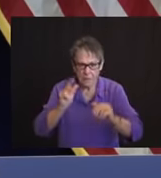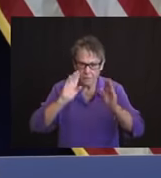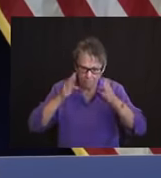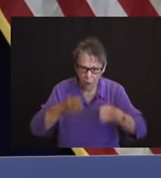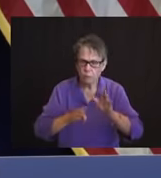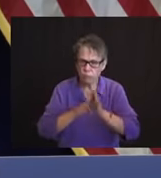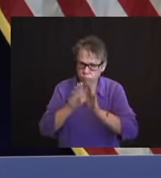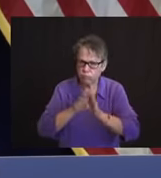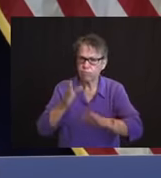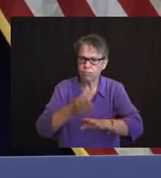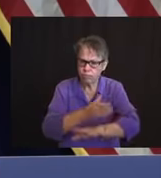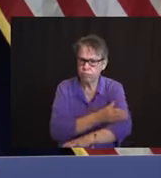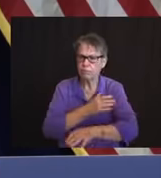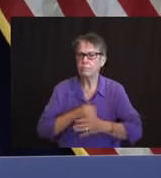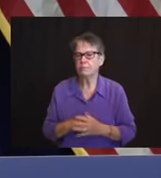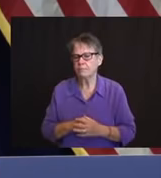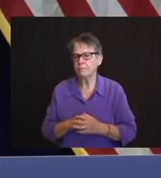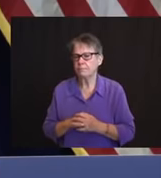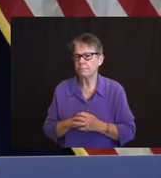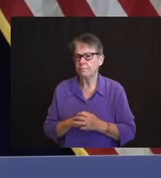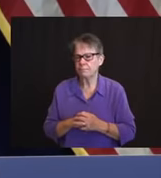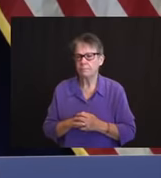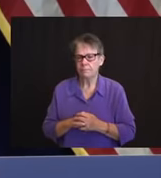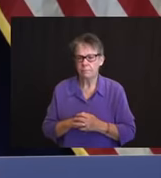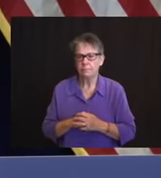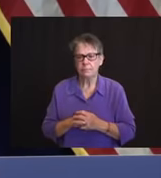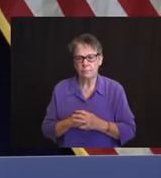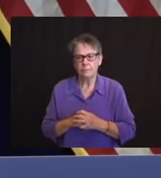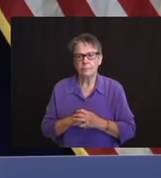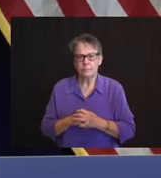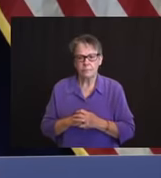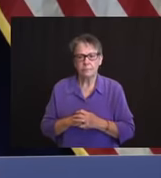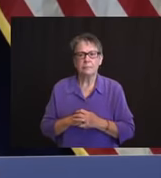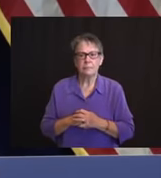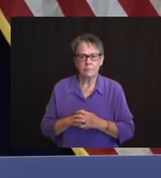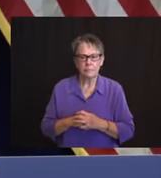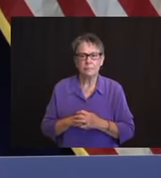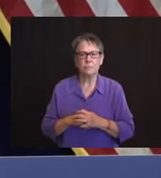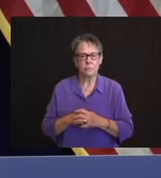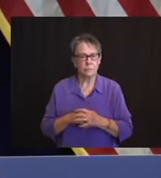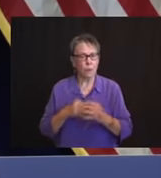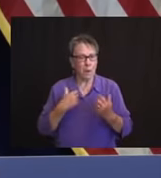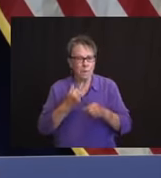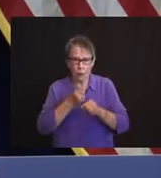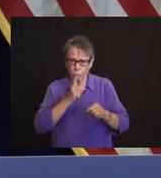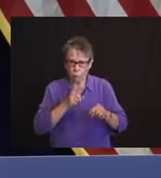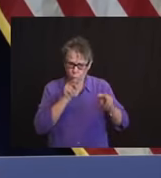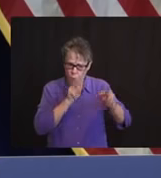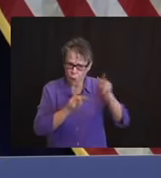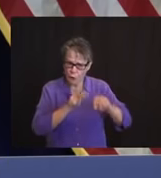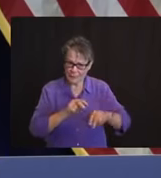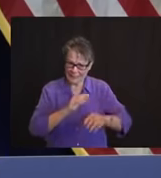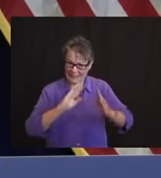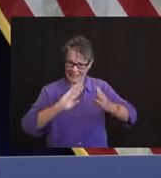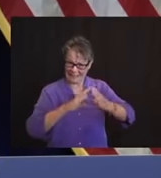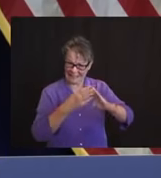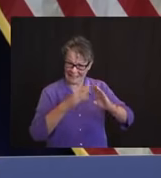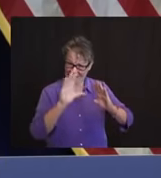and will continue to be critical to the city's ongoing recovery. CREDA has taken